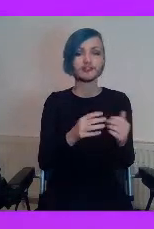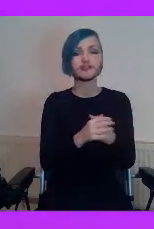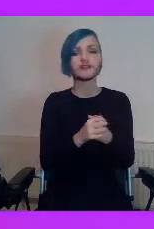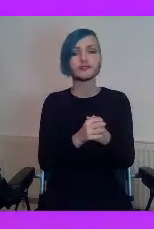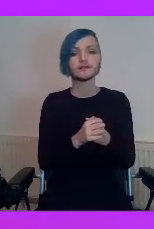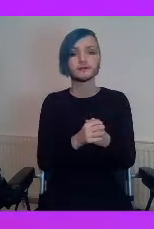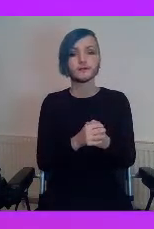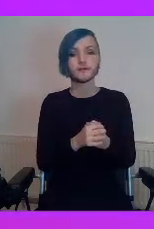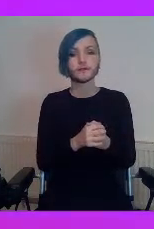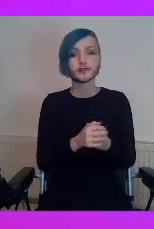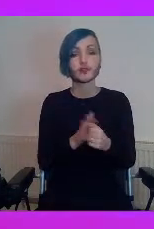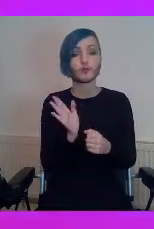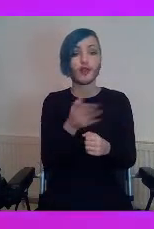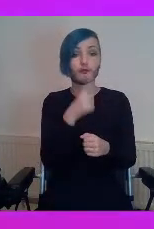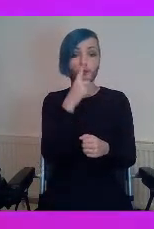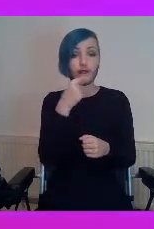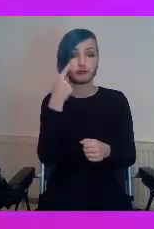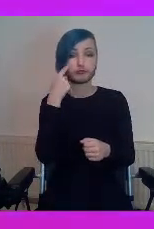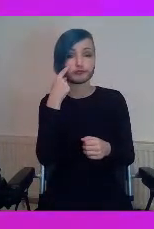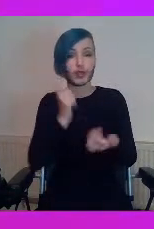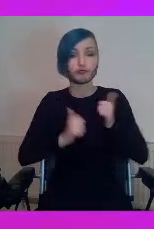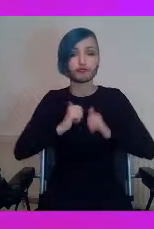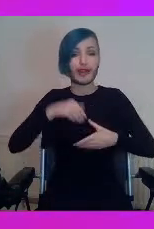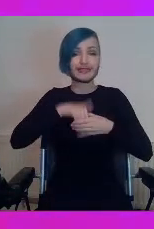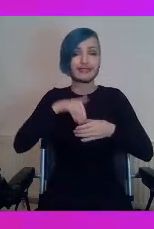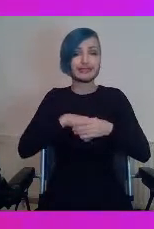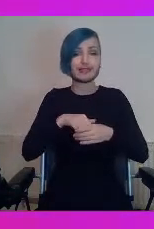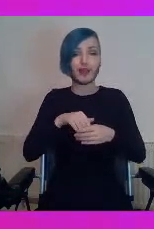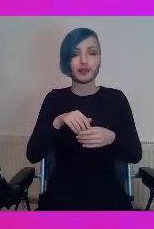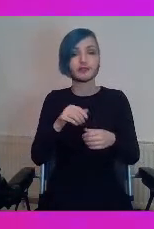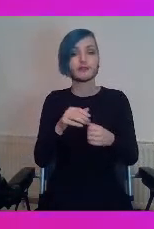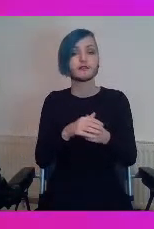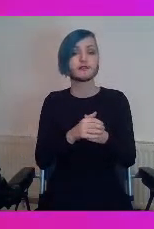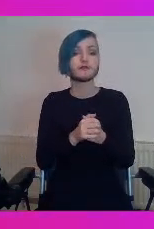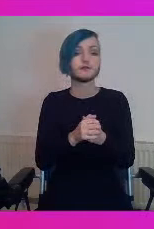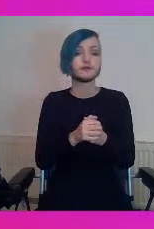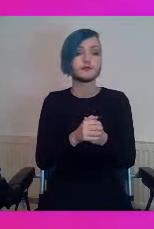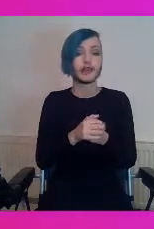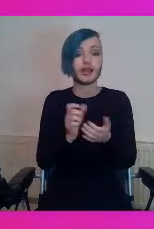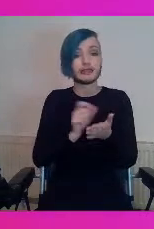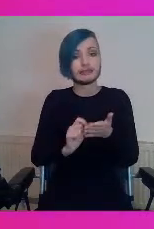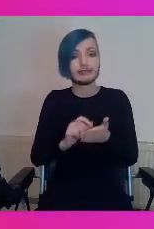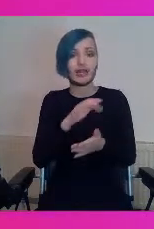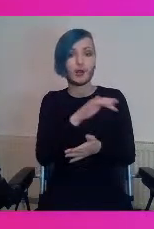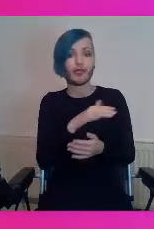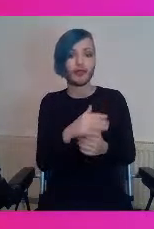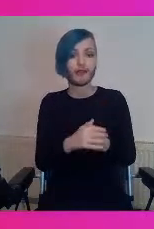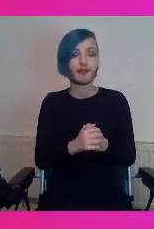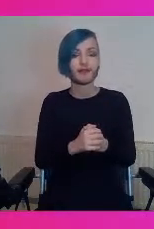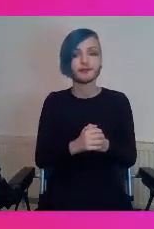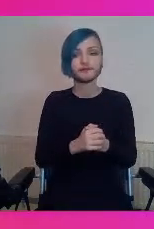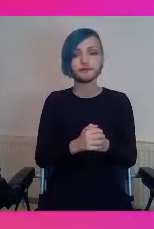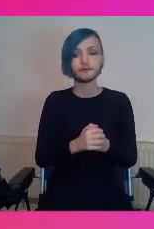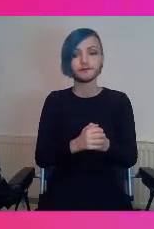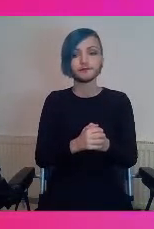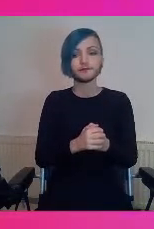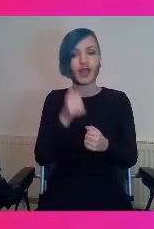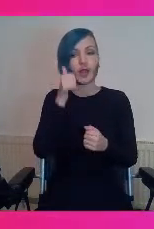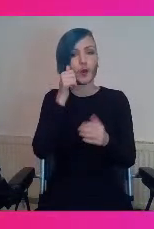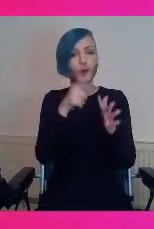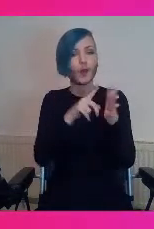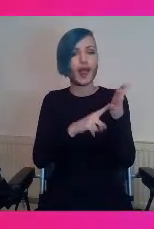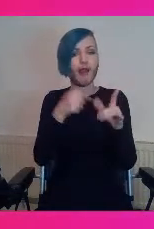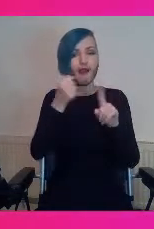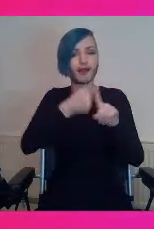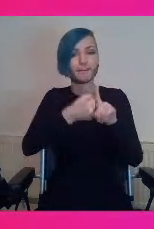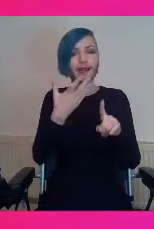the prideinside.uk website and sign up. And I know Elżbieta, Ella's got campaigns running right now. Please